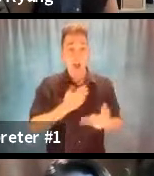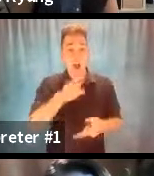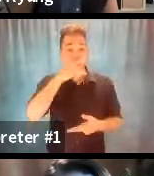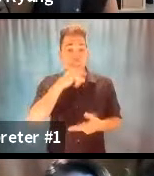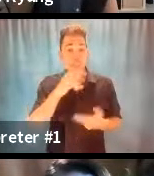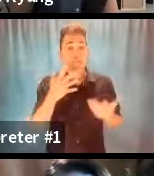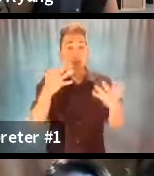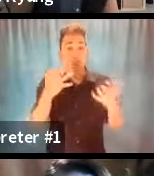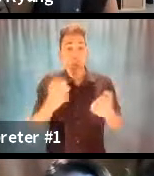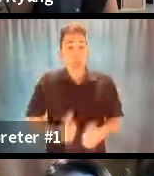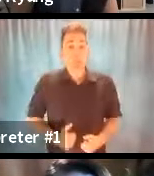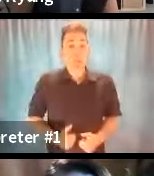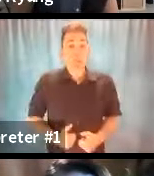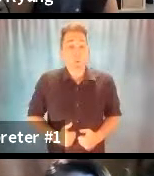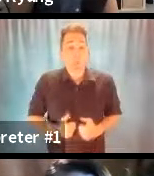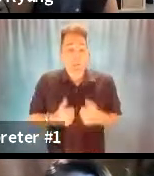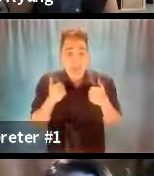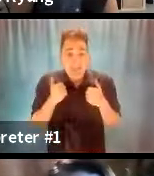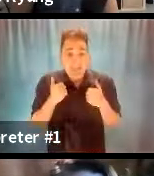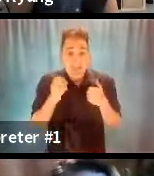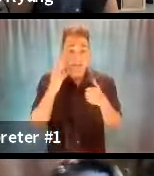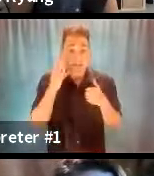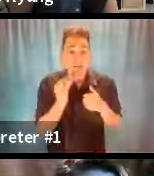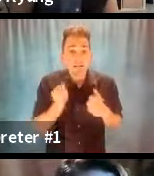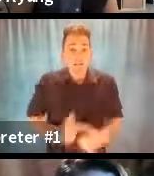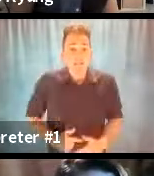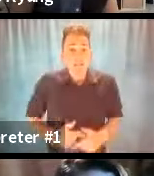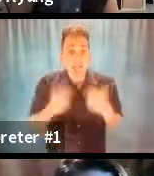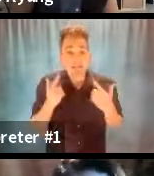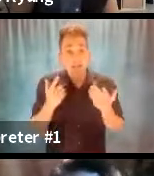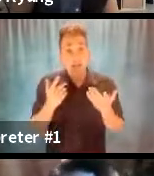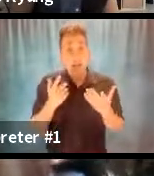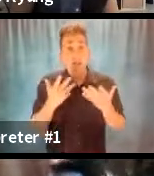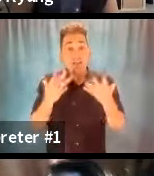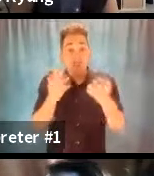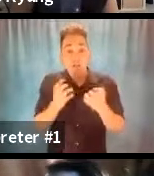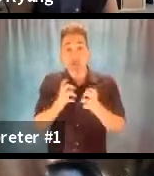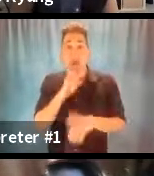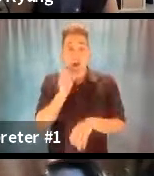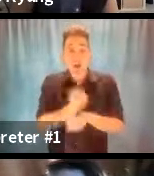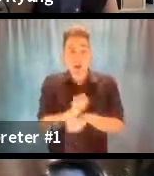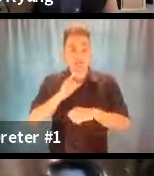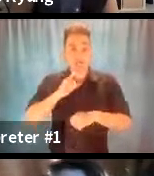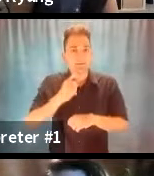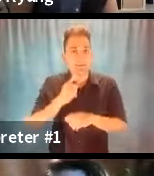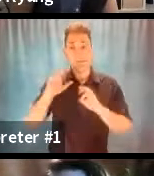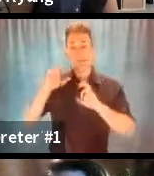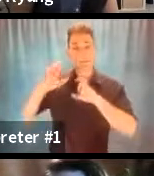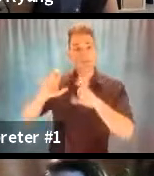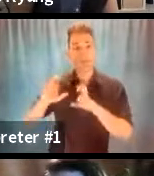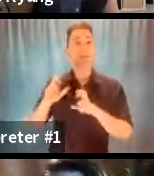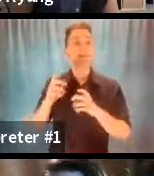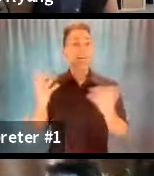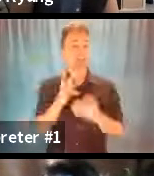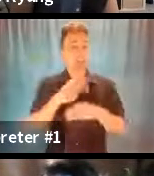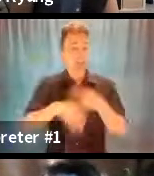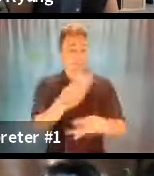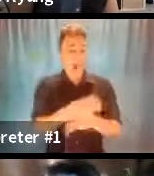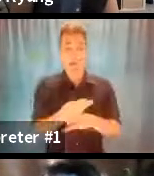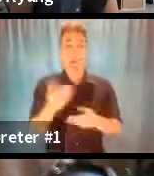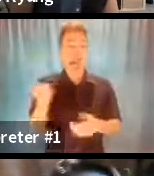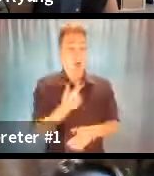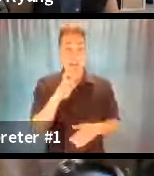want to live and make significant contributions to this world. And all they need is a little support from the adults